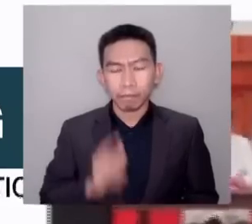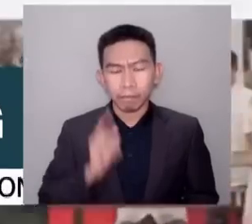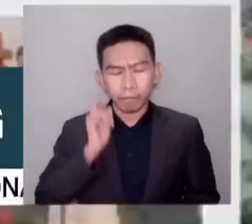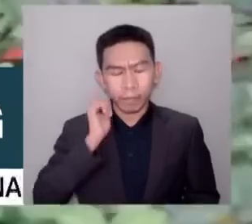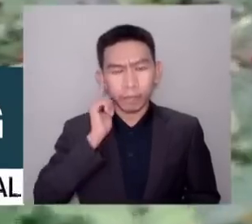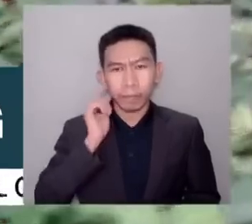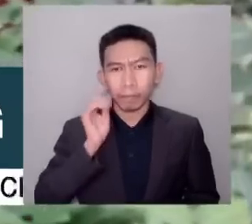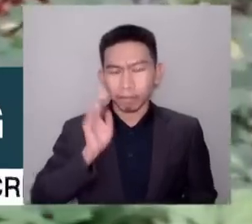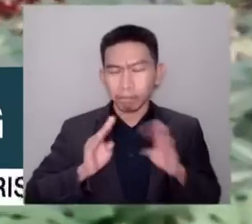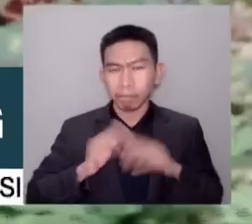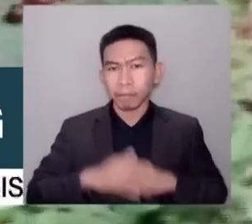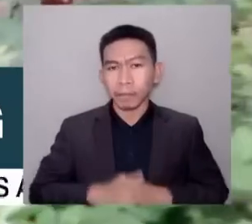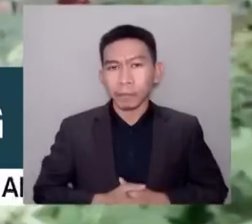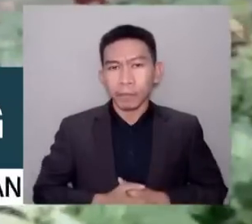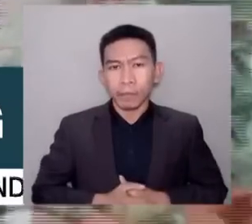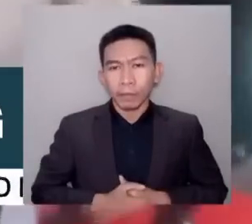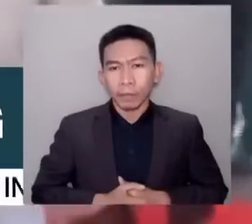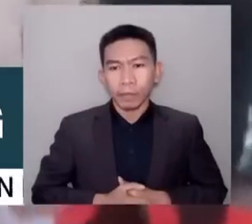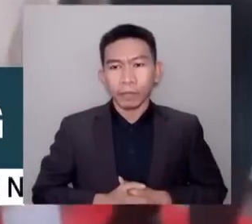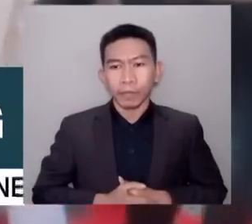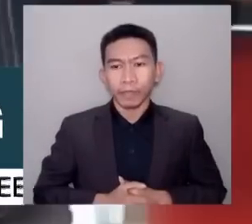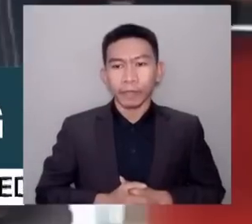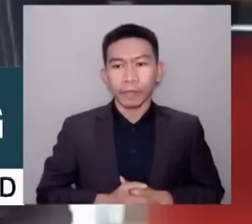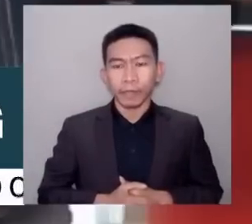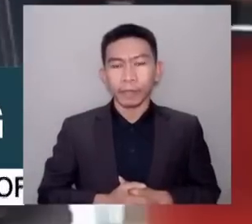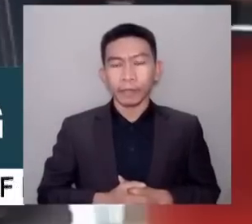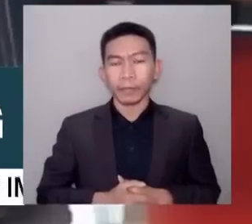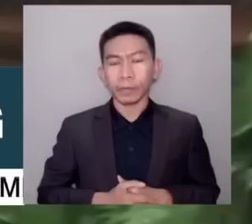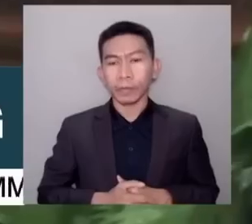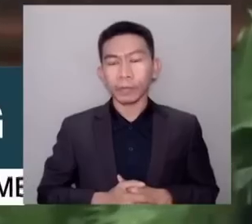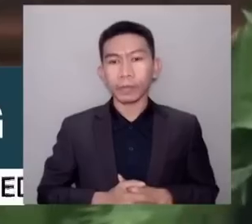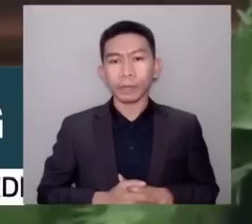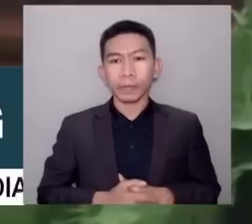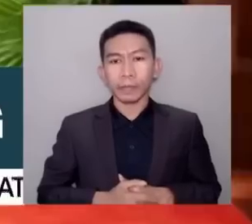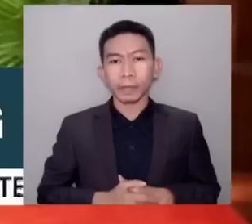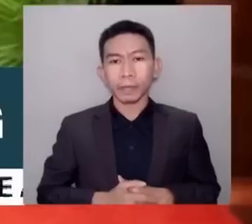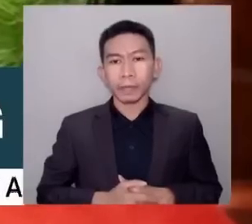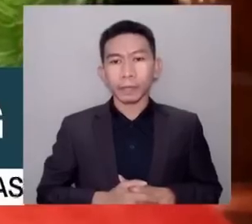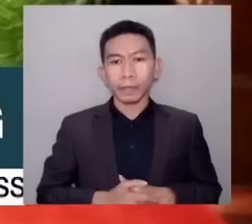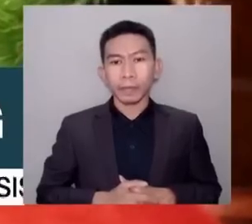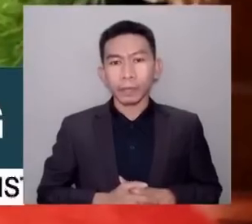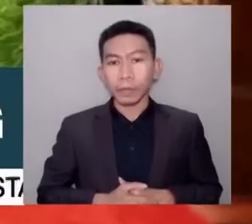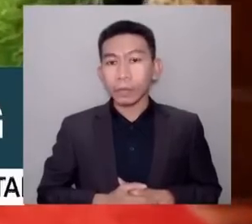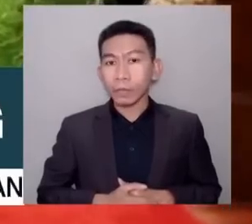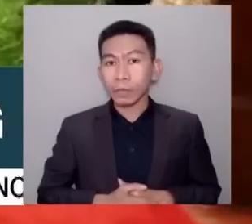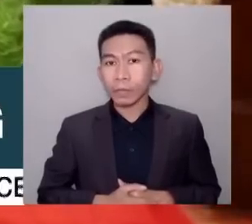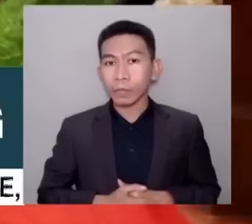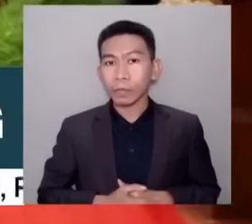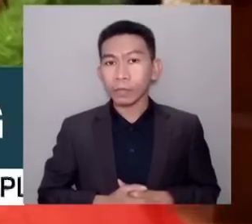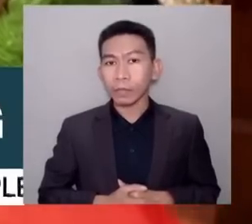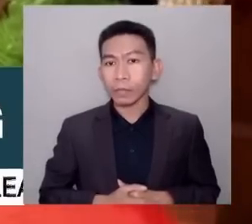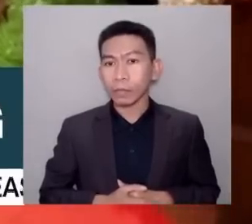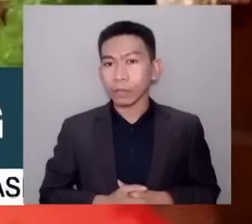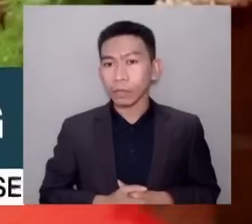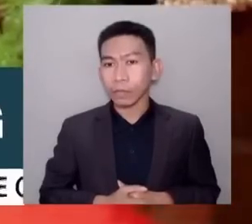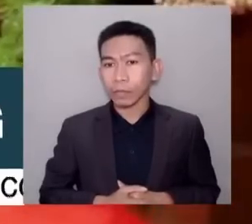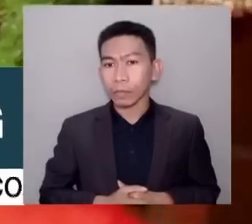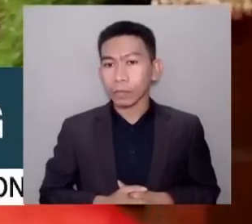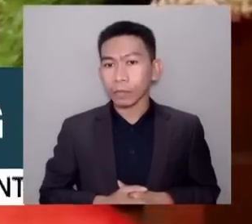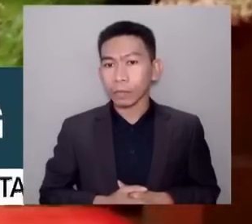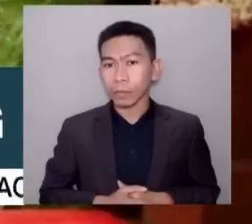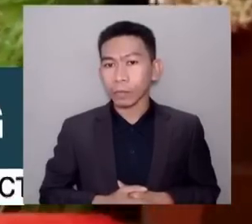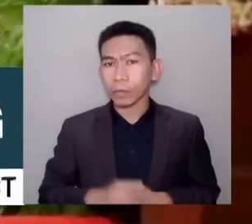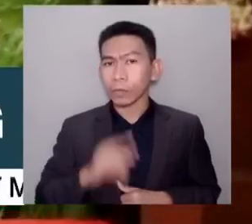uptake with a planned return to school of Filipino students. Marcos Jr. said that while returning to Malacañang felt very familiar to